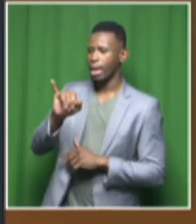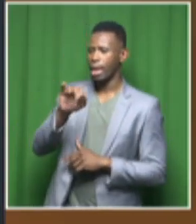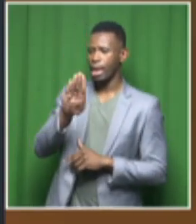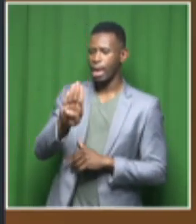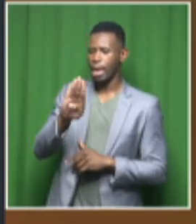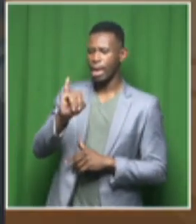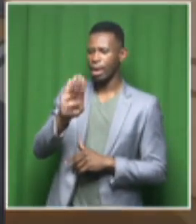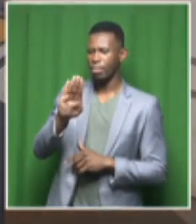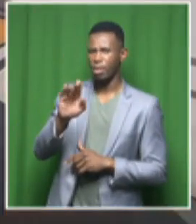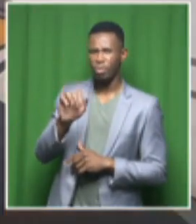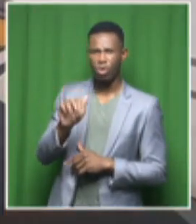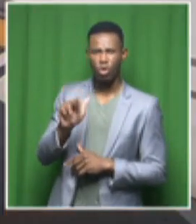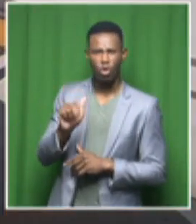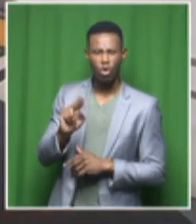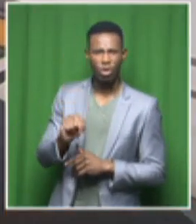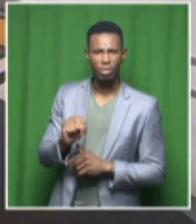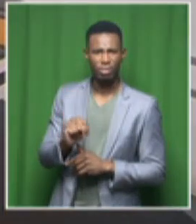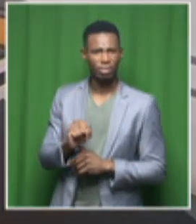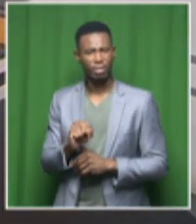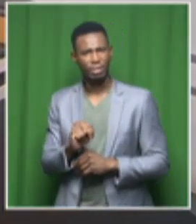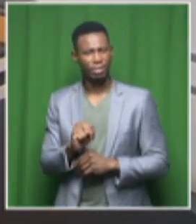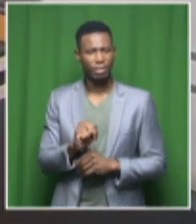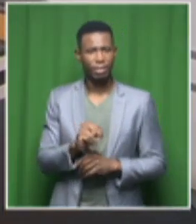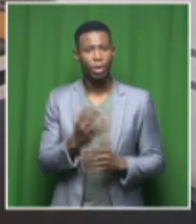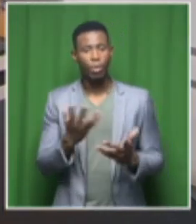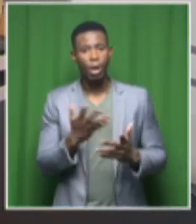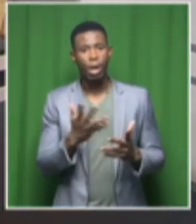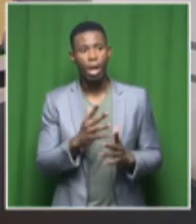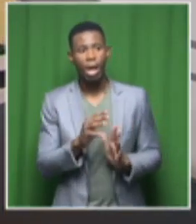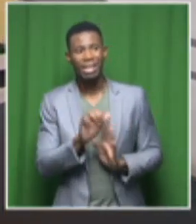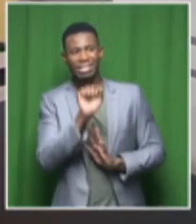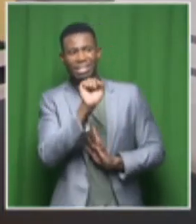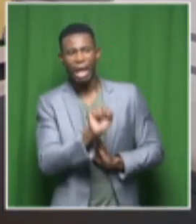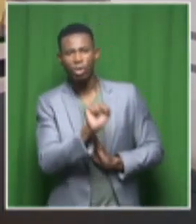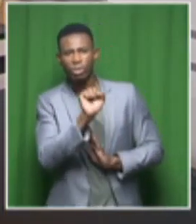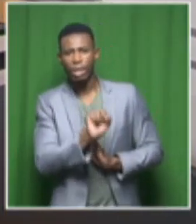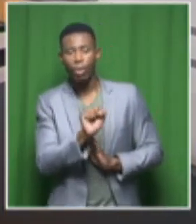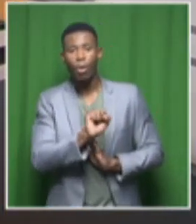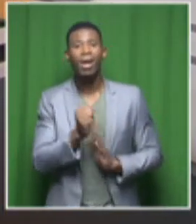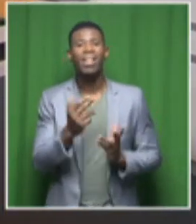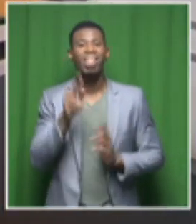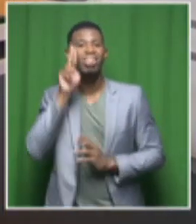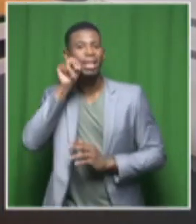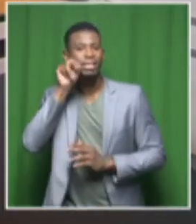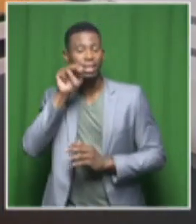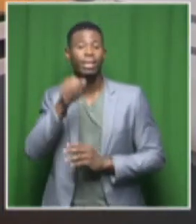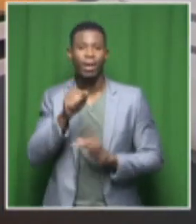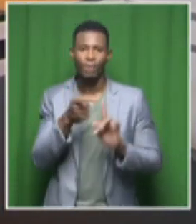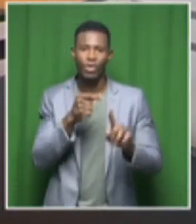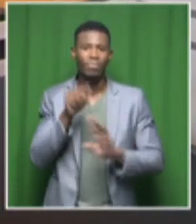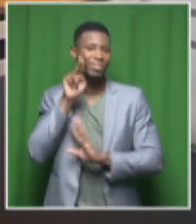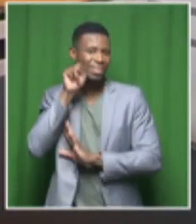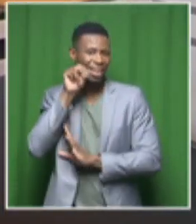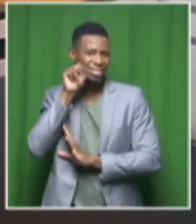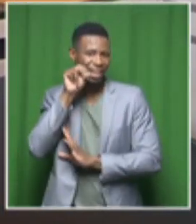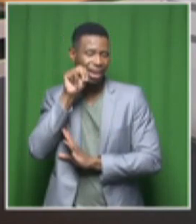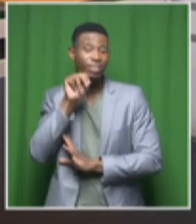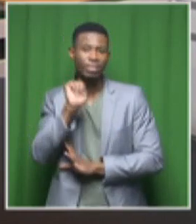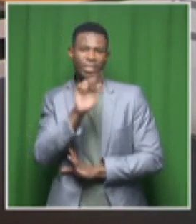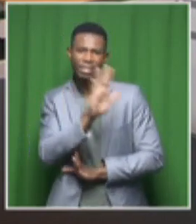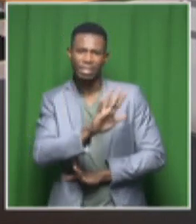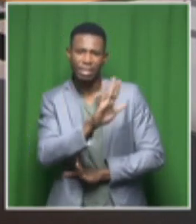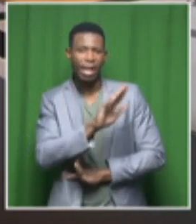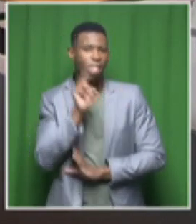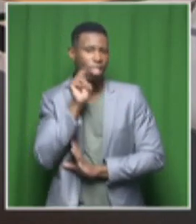Efik. Ibibio Efik. You find that on the south coast of Nigeria. Ah, I see, I see. So tell me, what story does